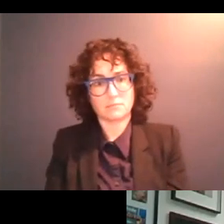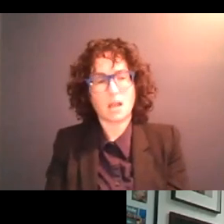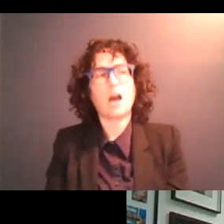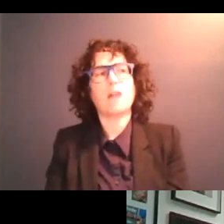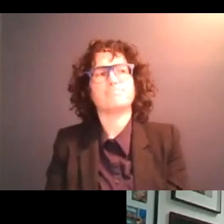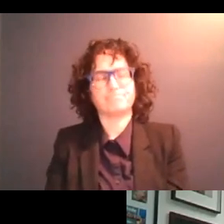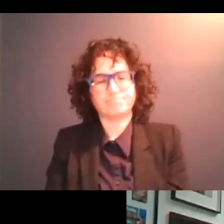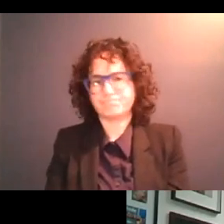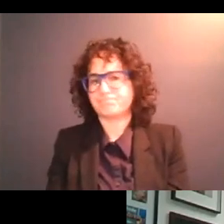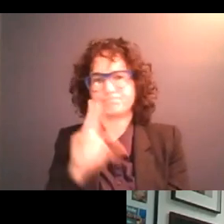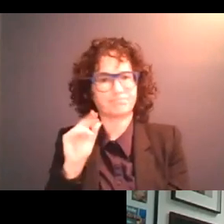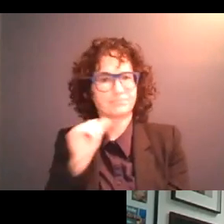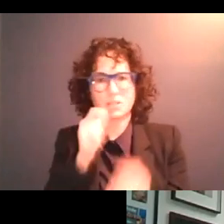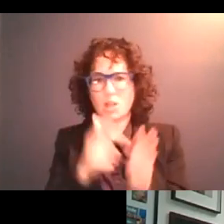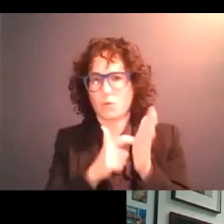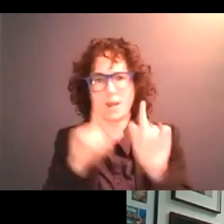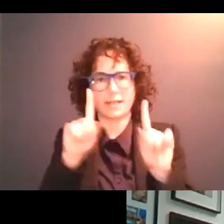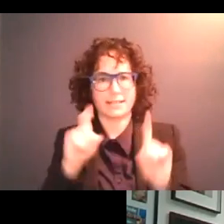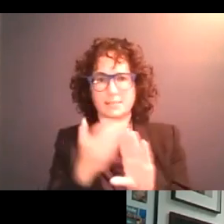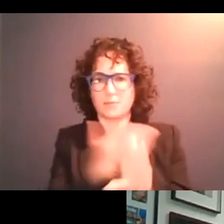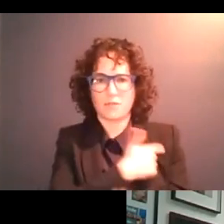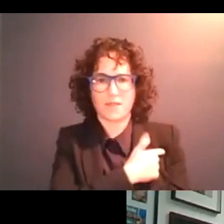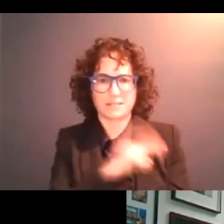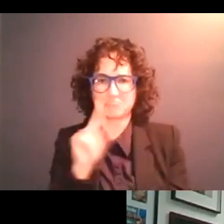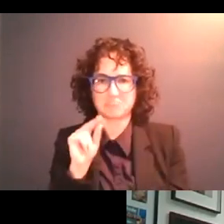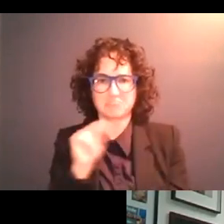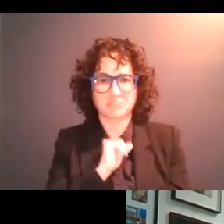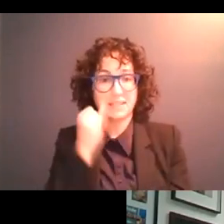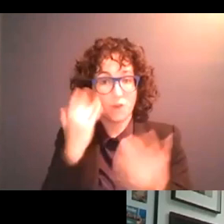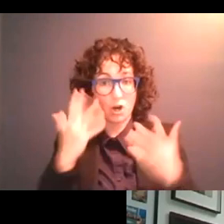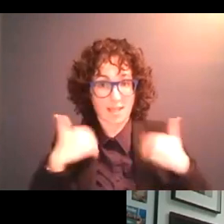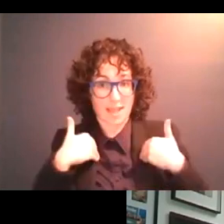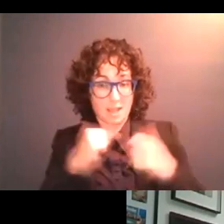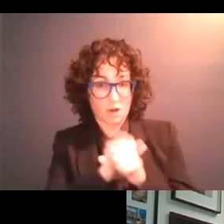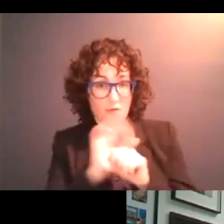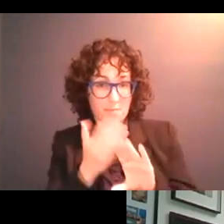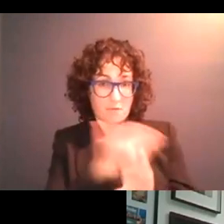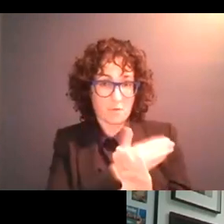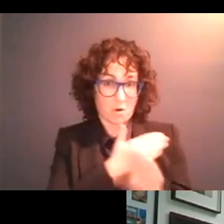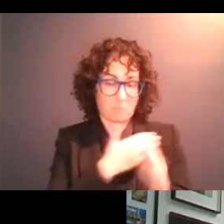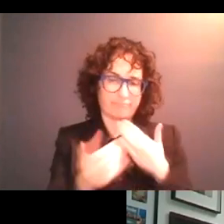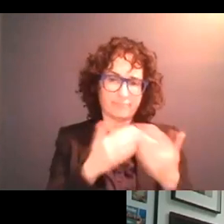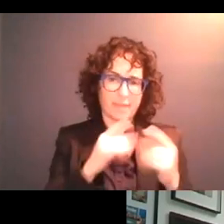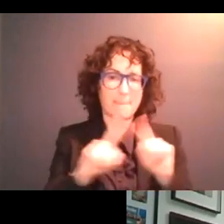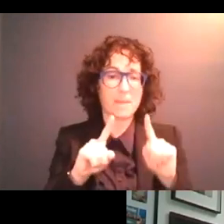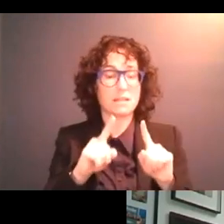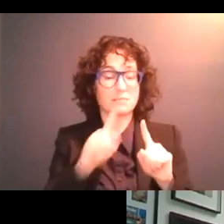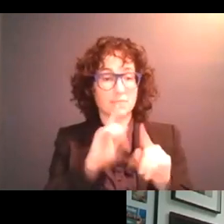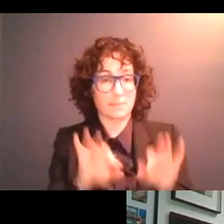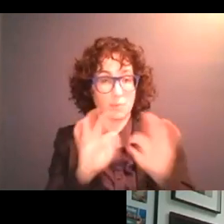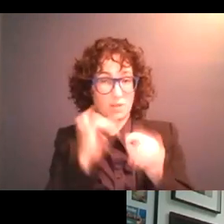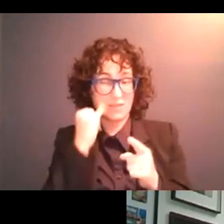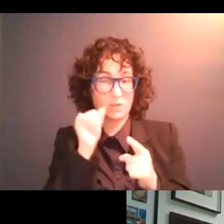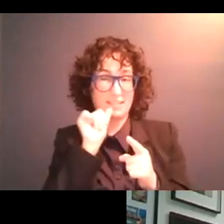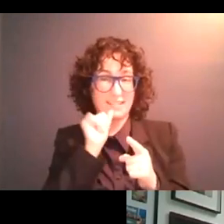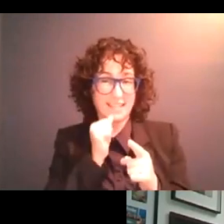There is no requirement to getting testing. It is irrelevant if you had COVID previously or not. But the important thing is if you're suffering an